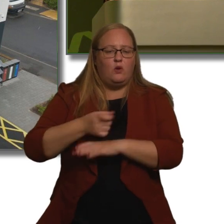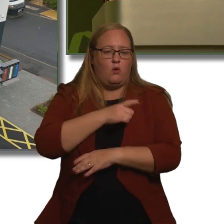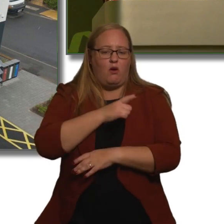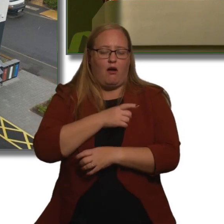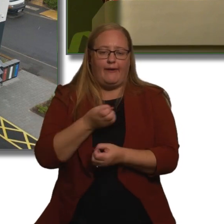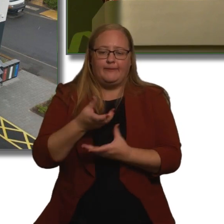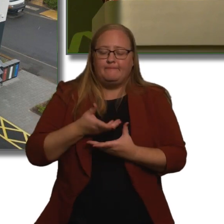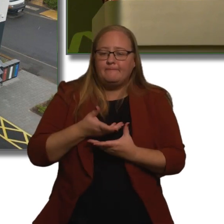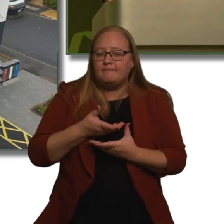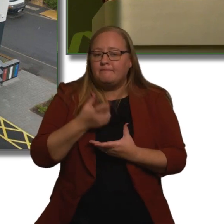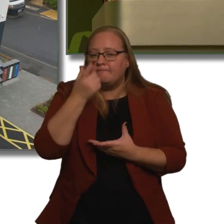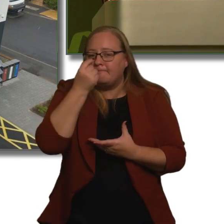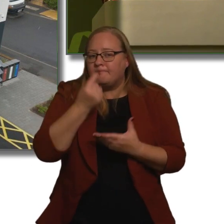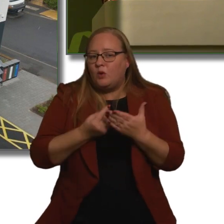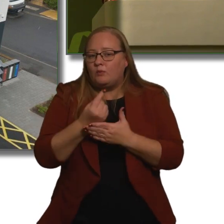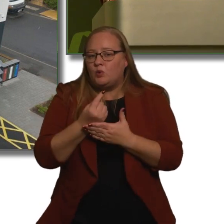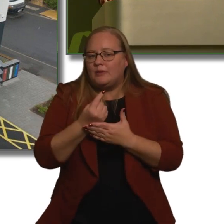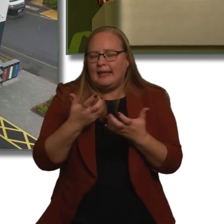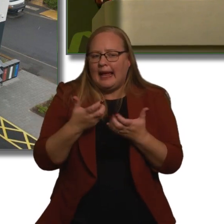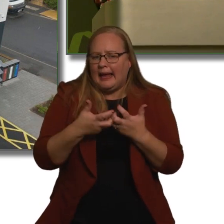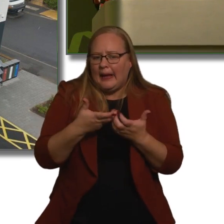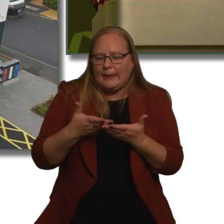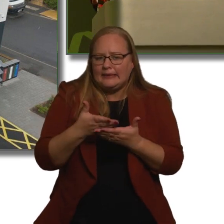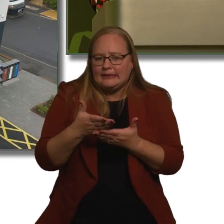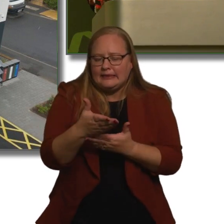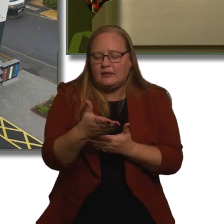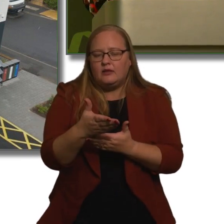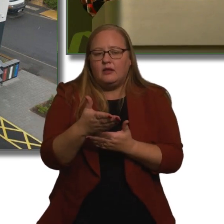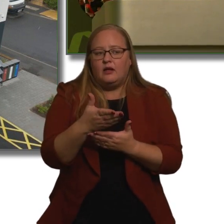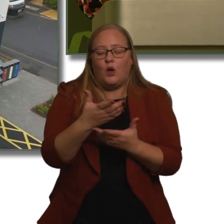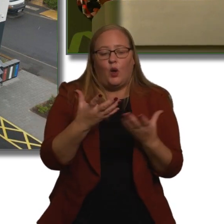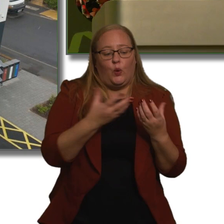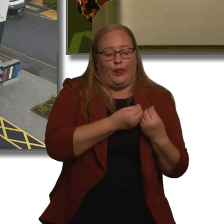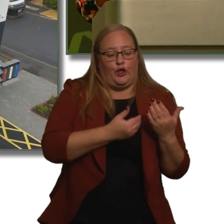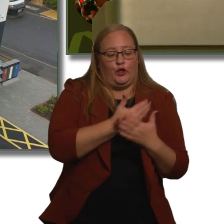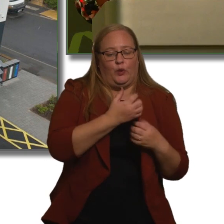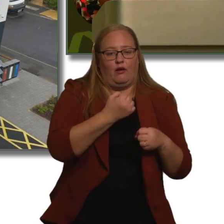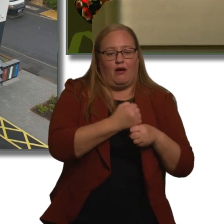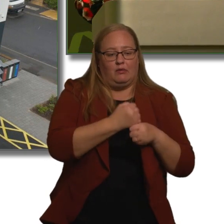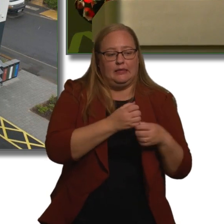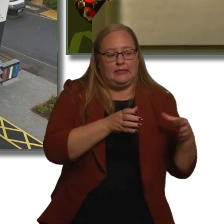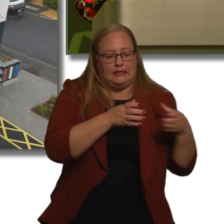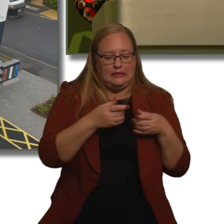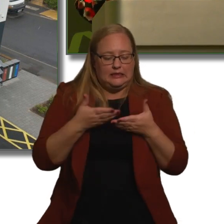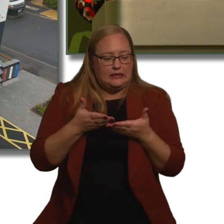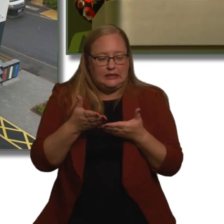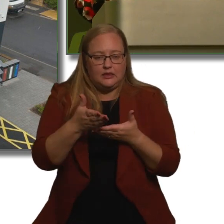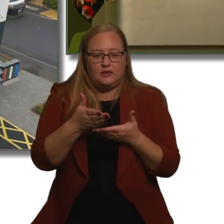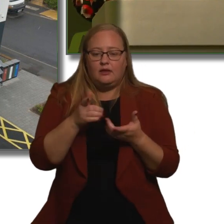potential opportunities alongside the new government, bringing about societal and social